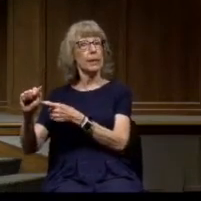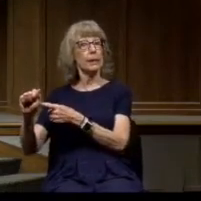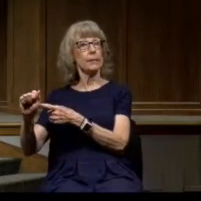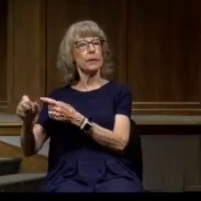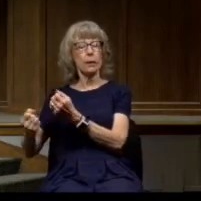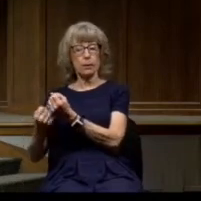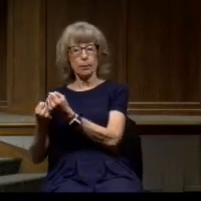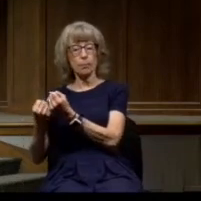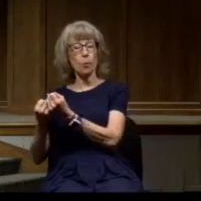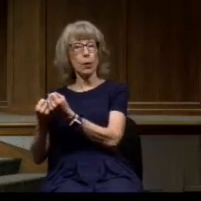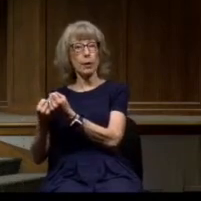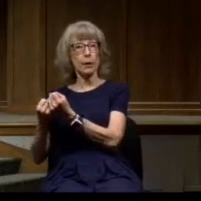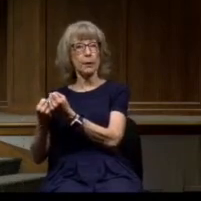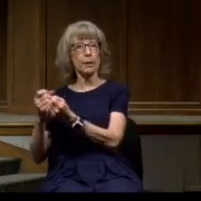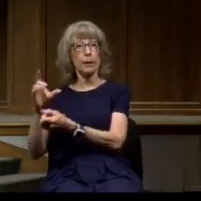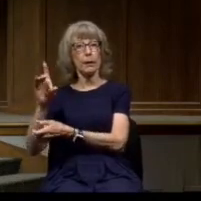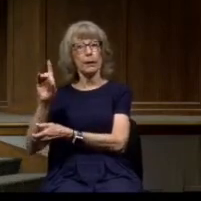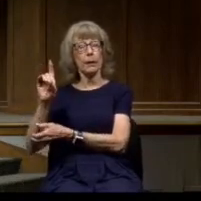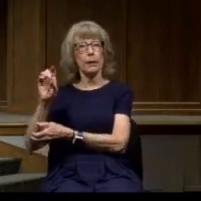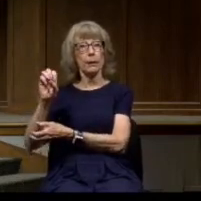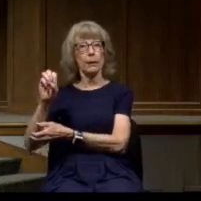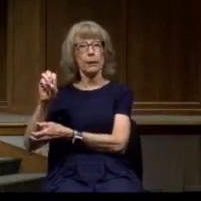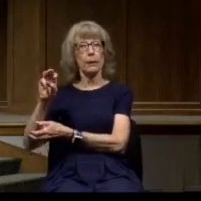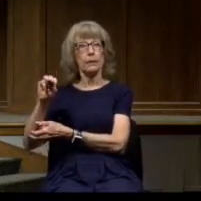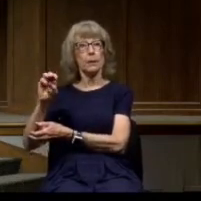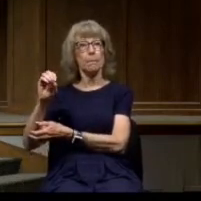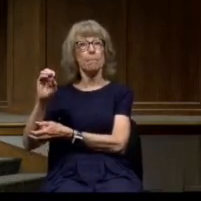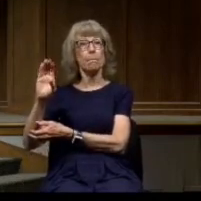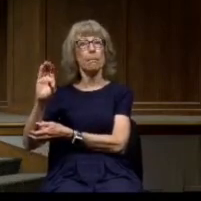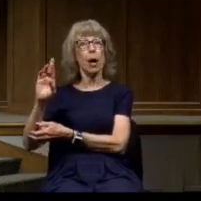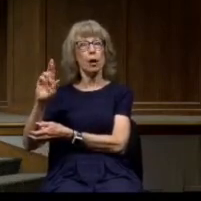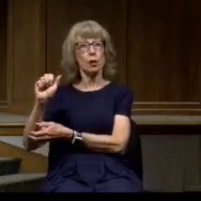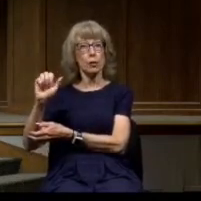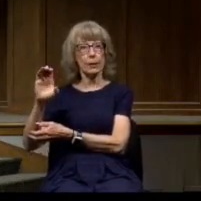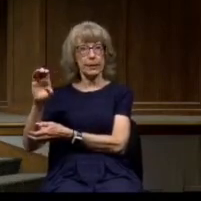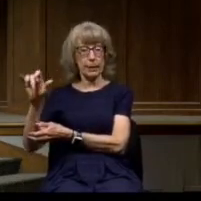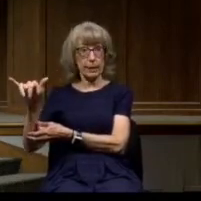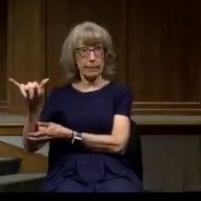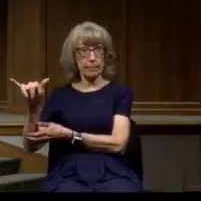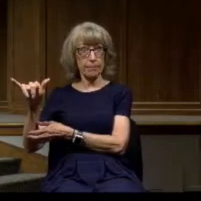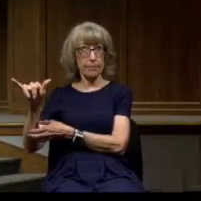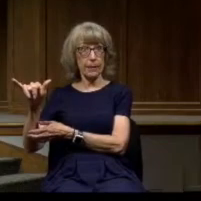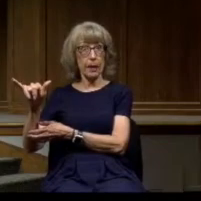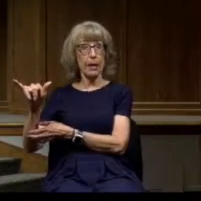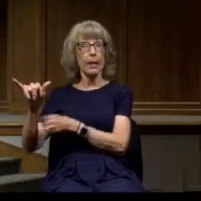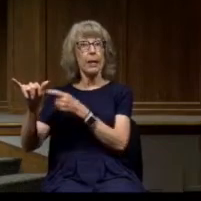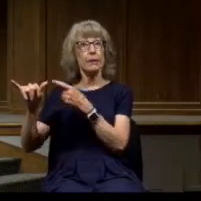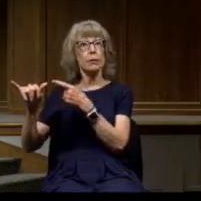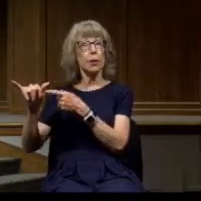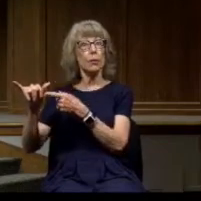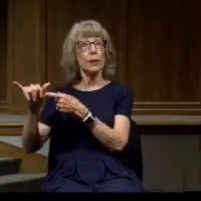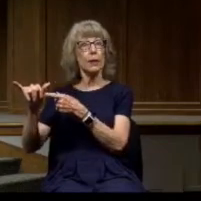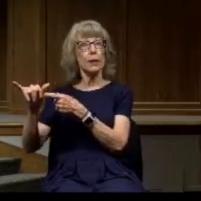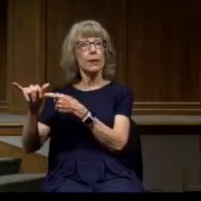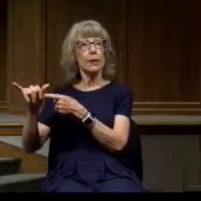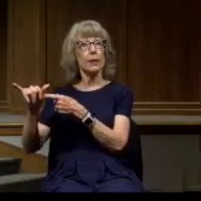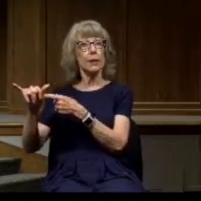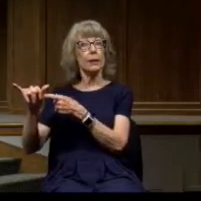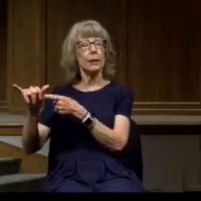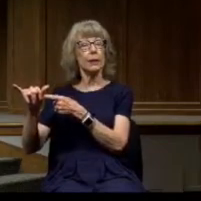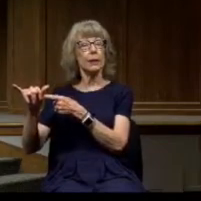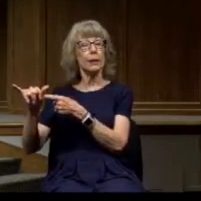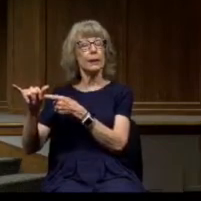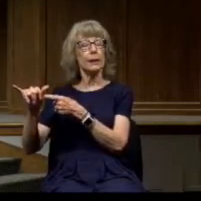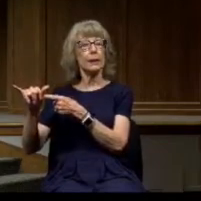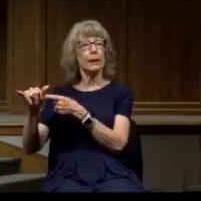But Adams is so angry that he lost that he leaves the White House at 4 a.m. on a stagecoach because